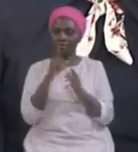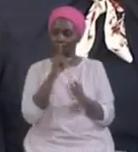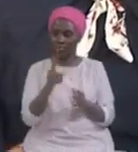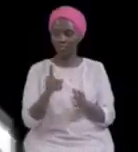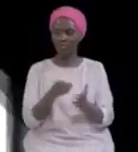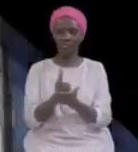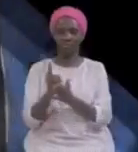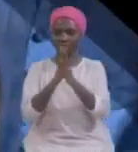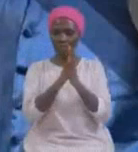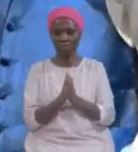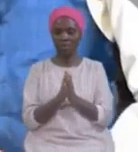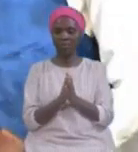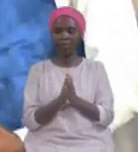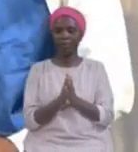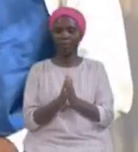prevails.